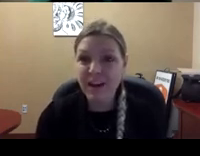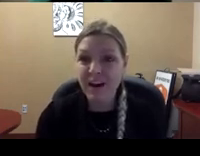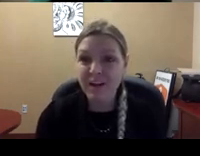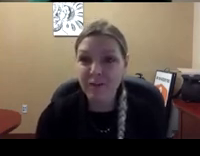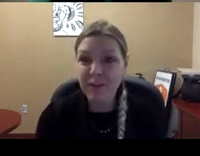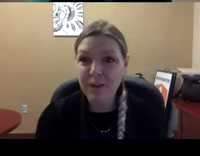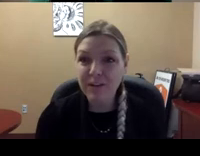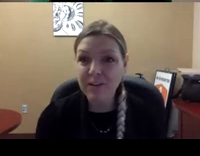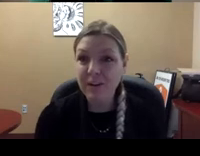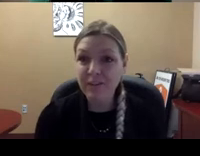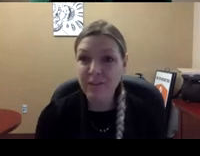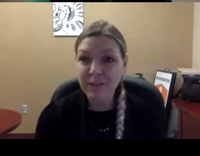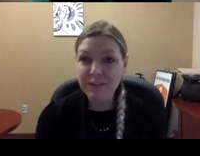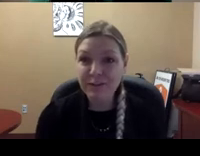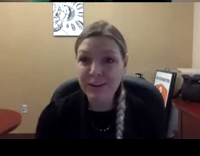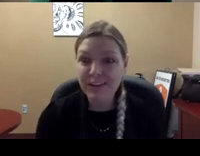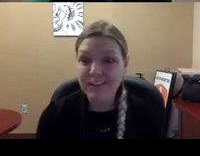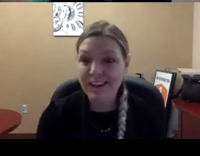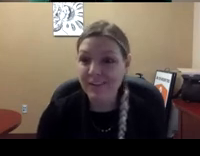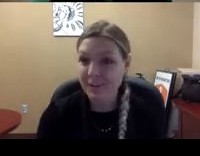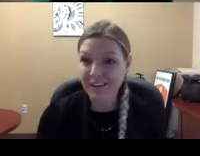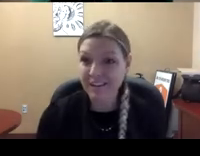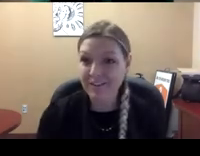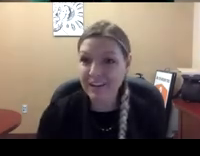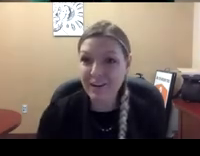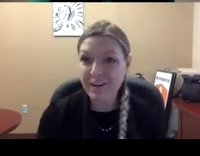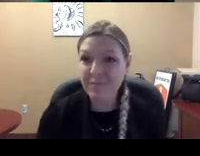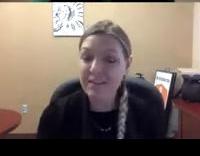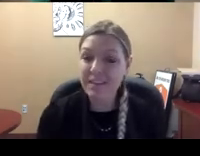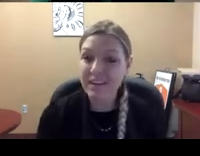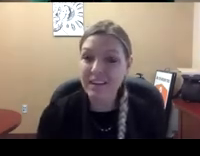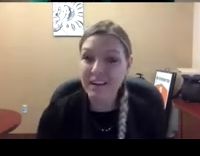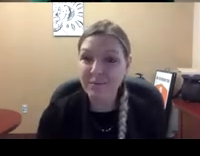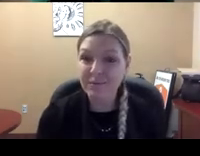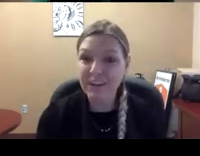updates from now on. So I look forward to putting out another video in a month